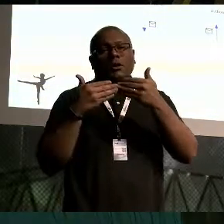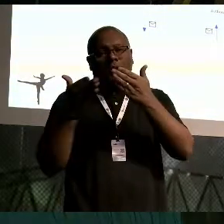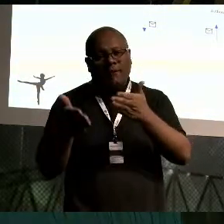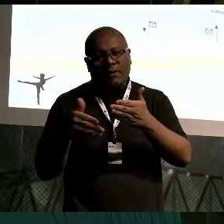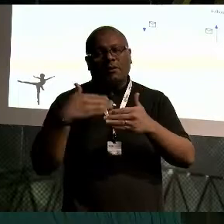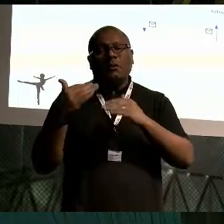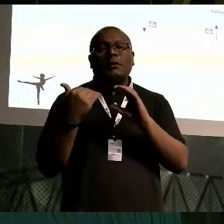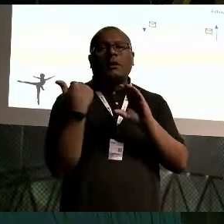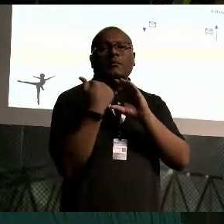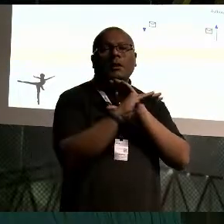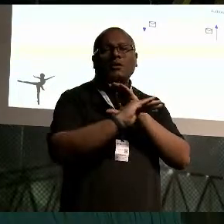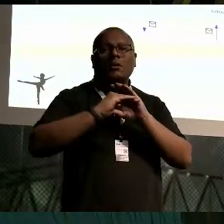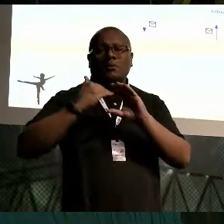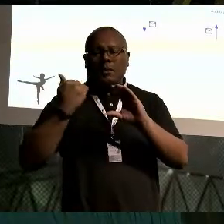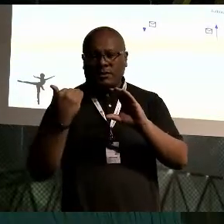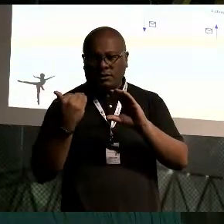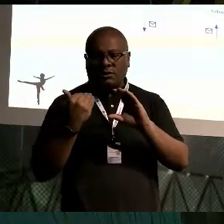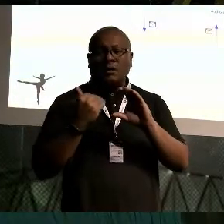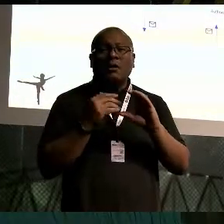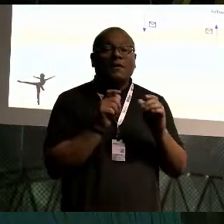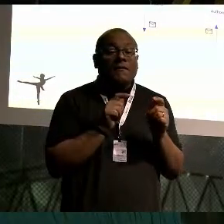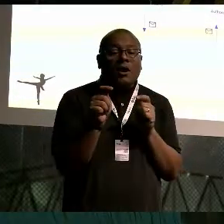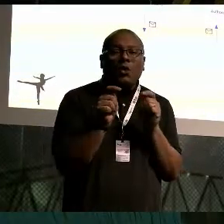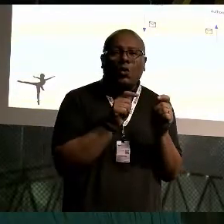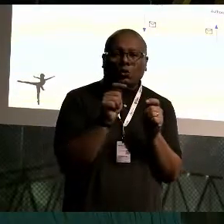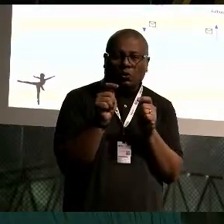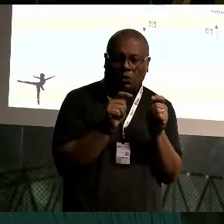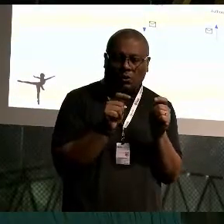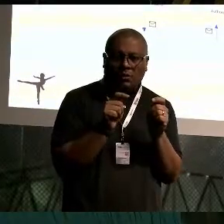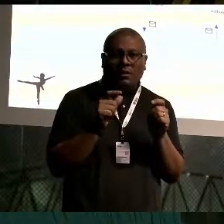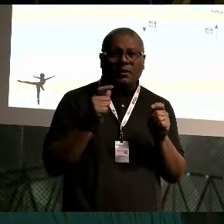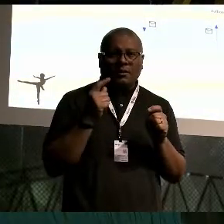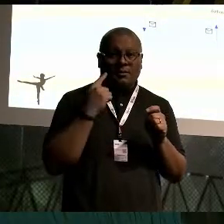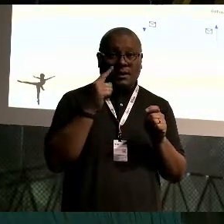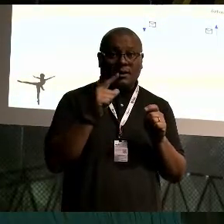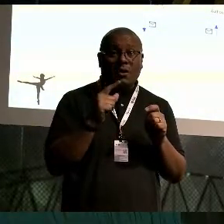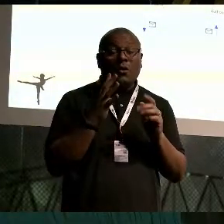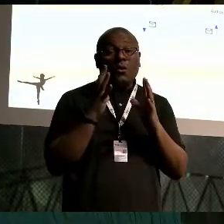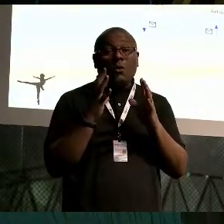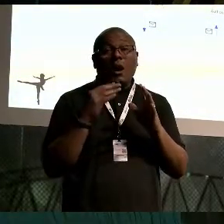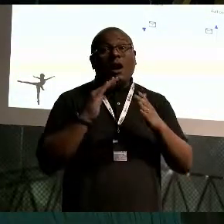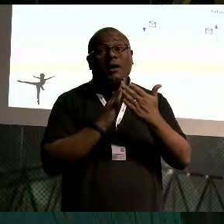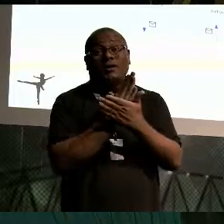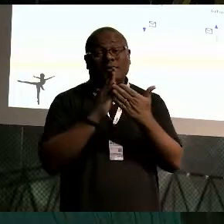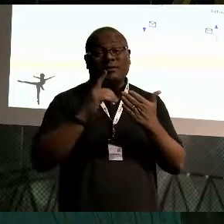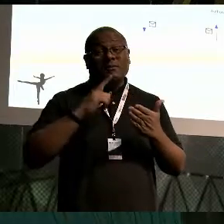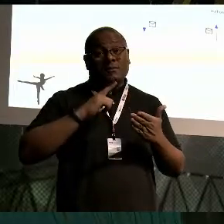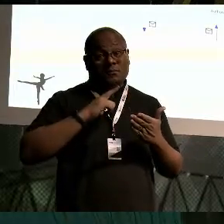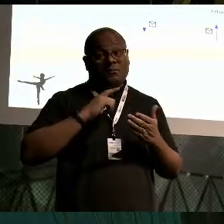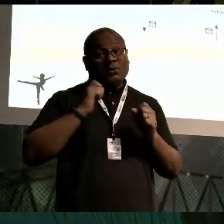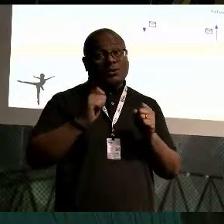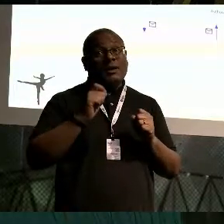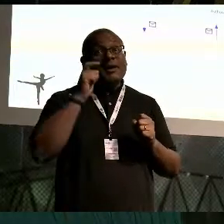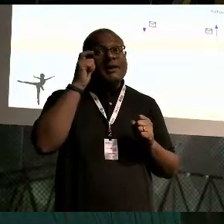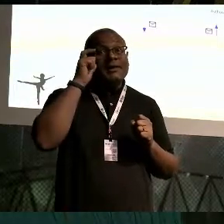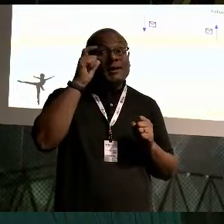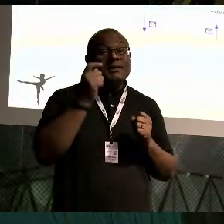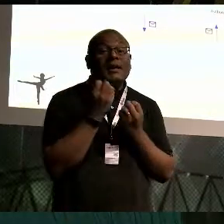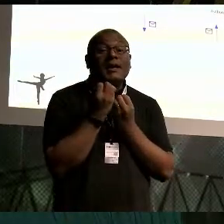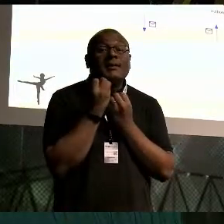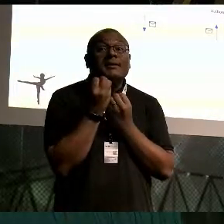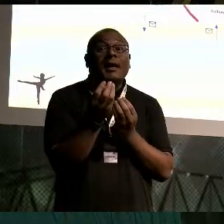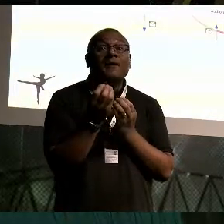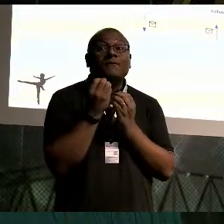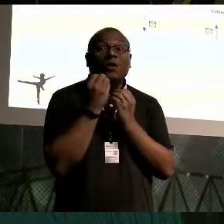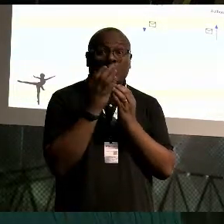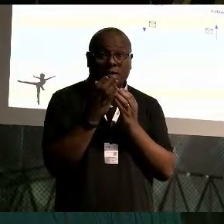typically a message broker receiving these events. Then it will look who is interested in this order received message. That's